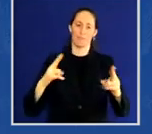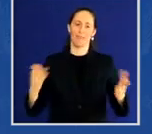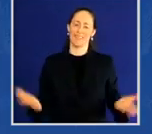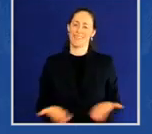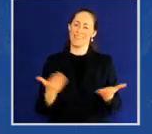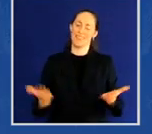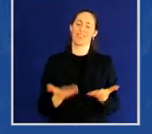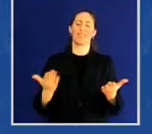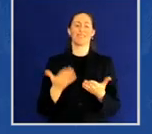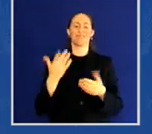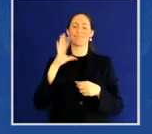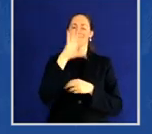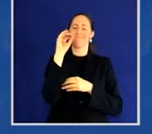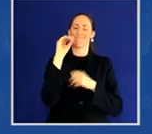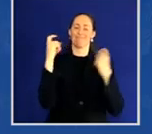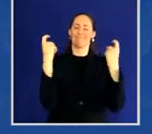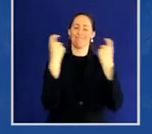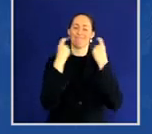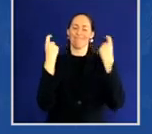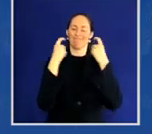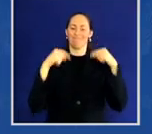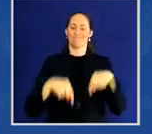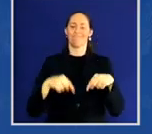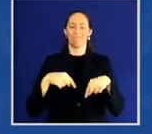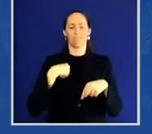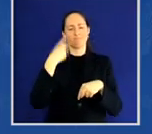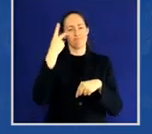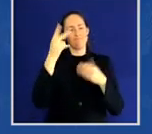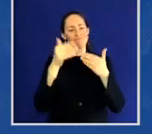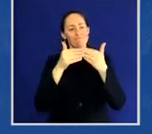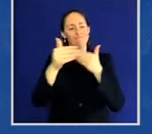for all American Rail. You know, back in